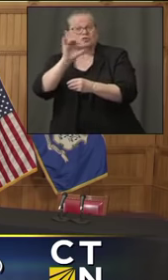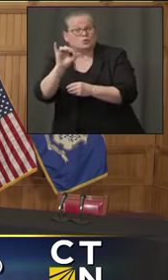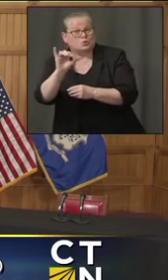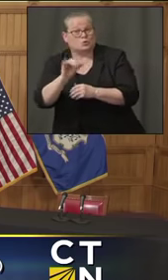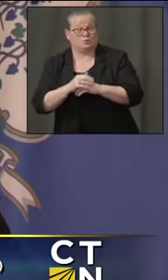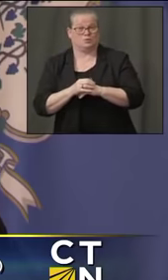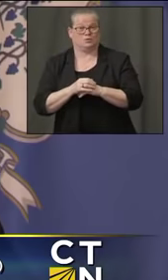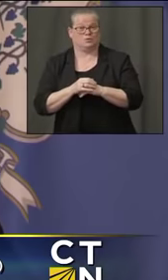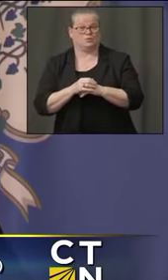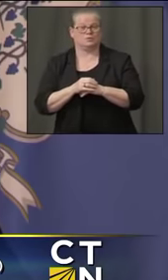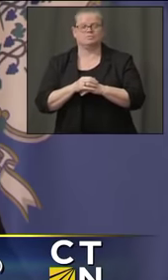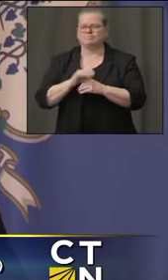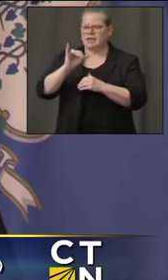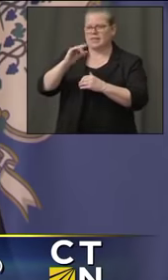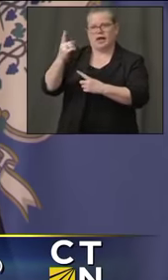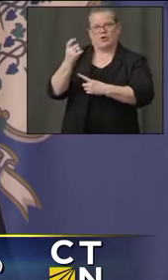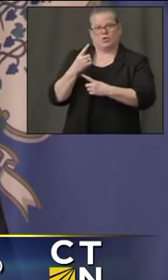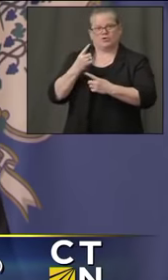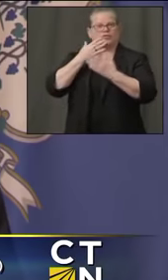you so much for that question.